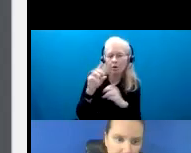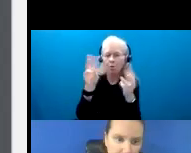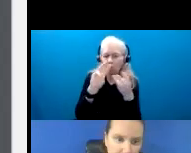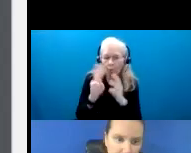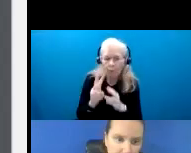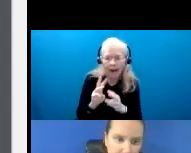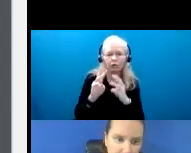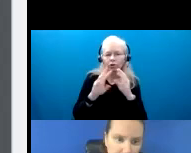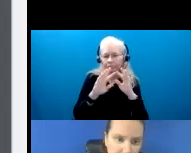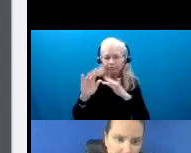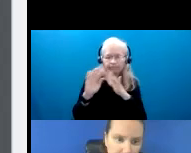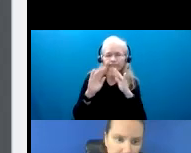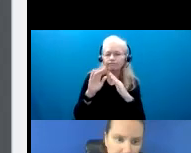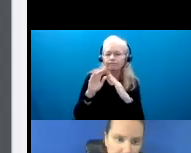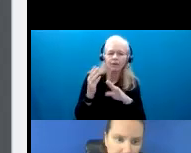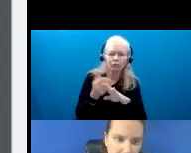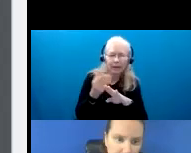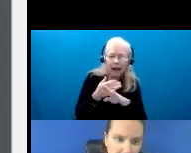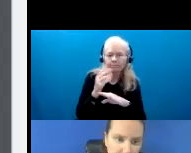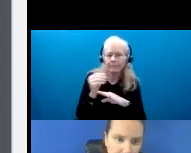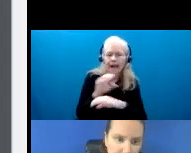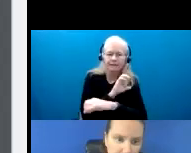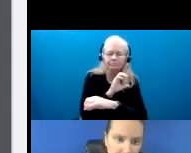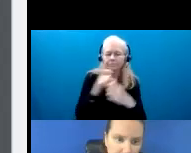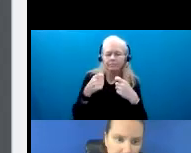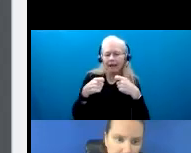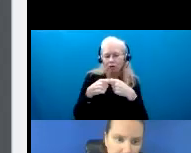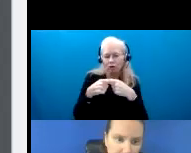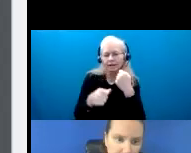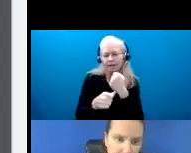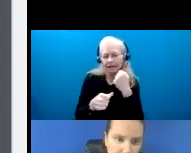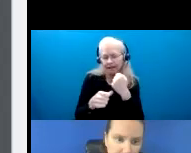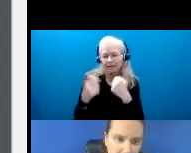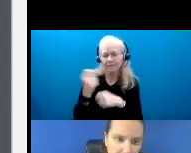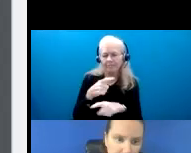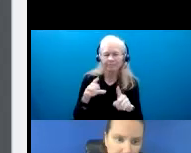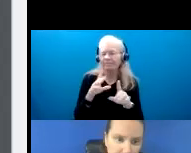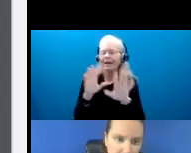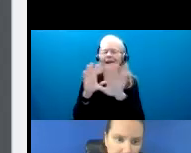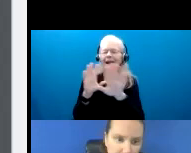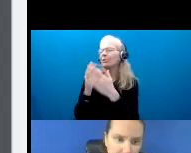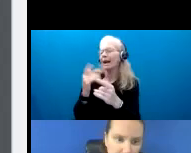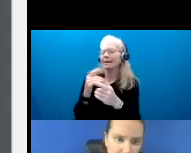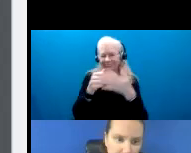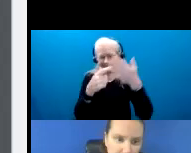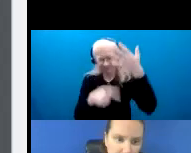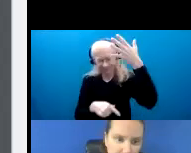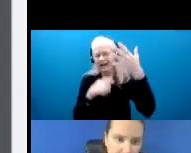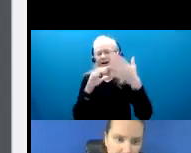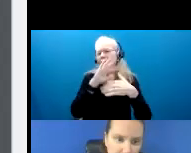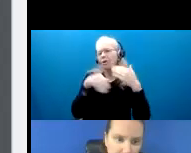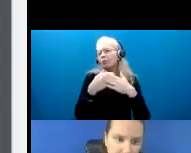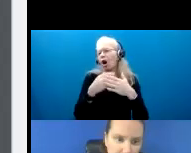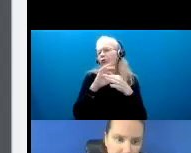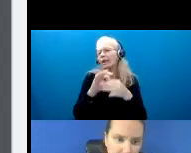And I'll just open it up to the rest of these because they're all kind of similar assistance programs, not similar, but assistance programs. So